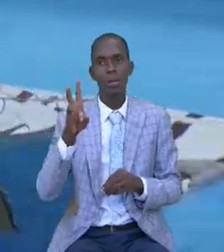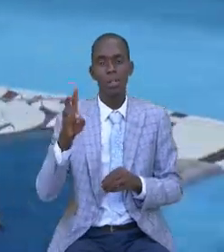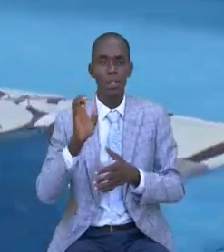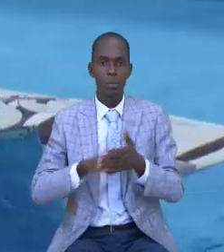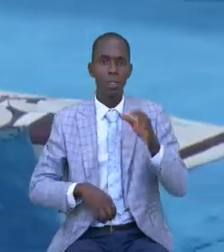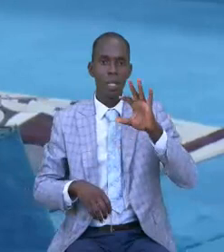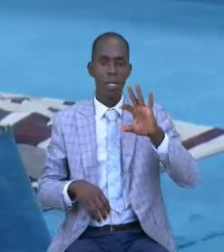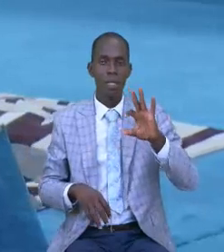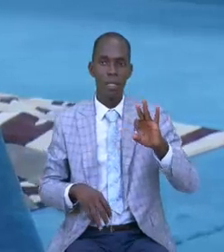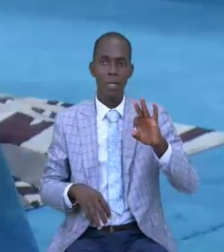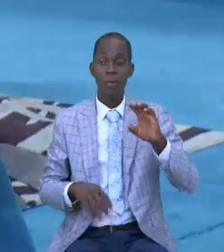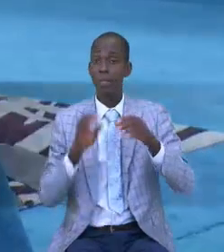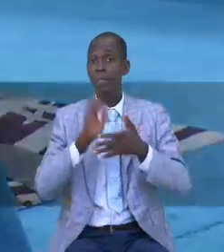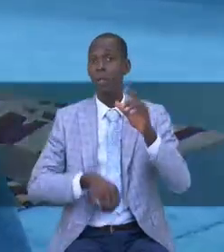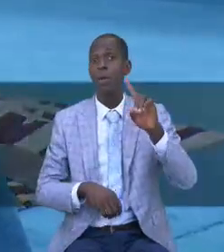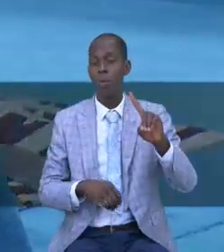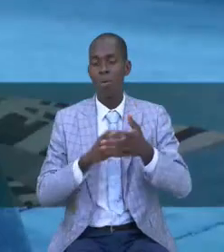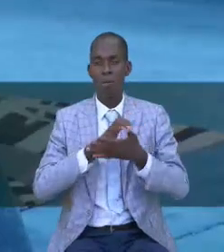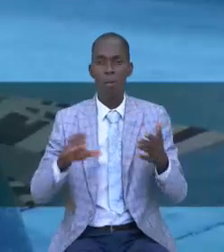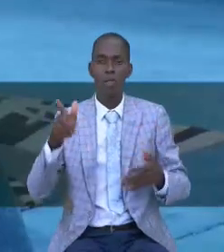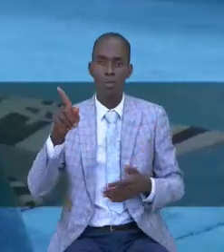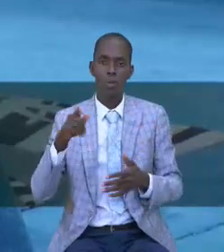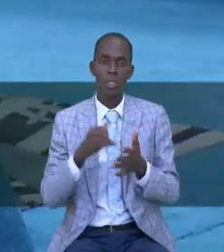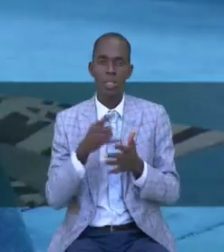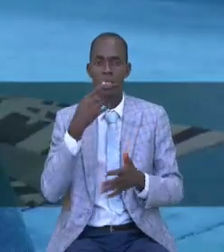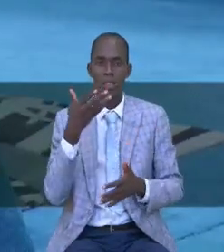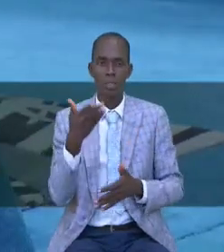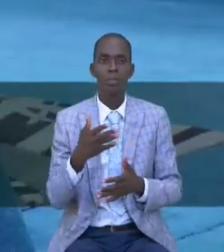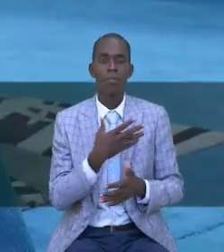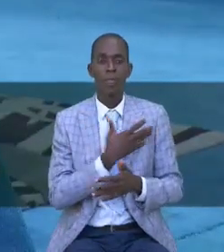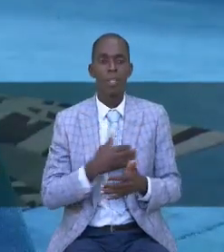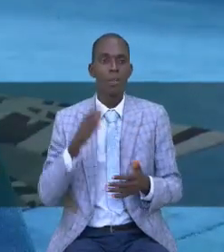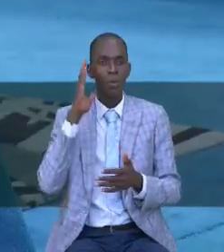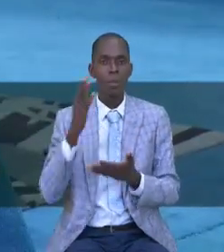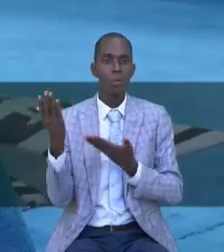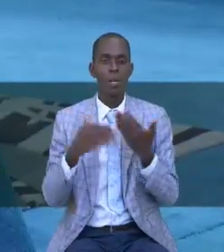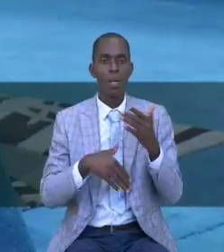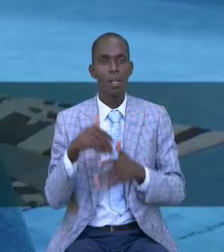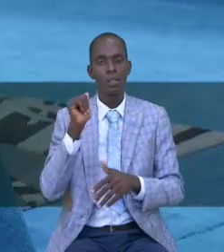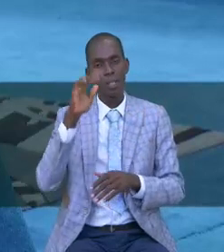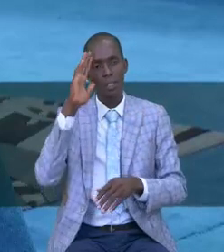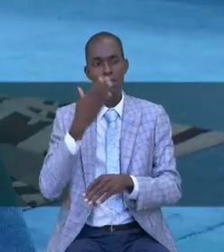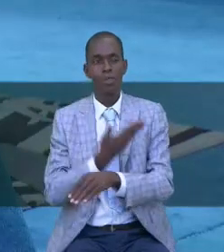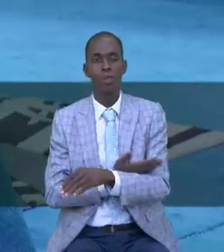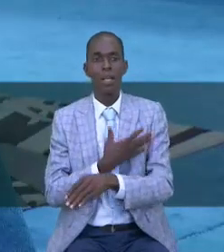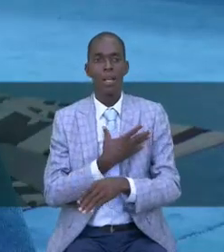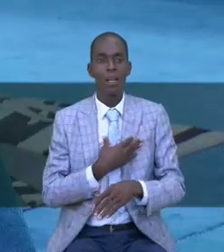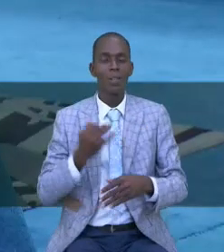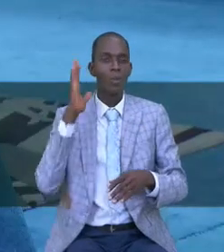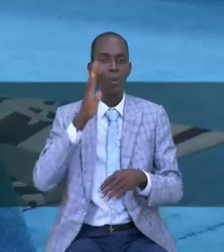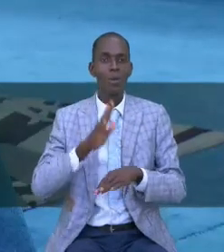21. Matthew chapter 1, verse 21, it says, and he shall bring forth a son, and thou shalt call